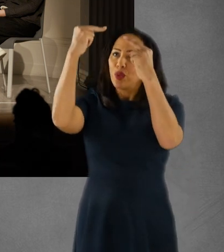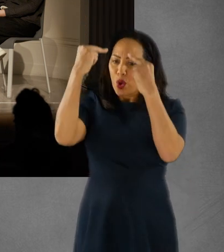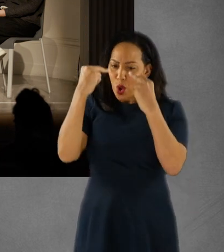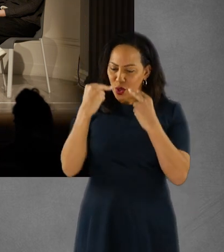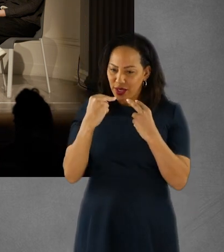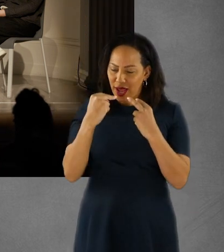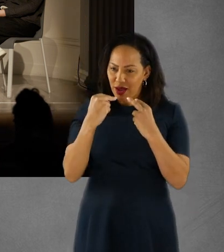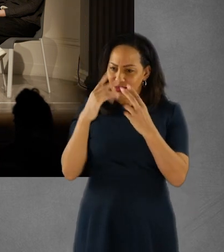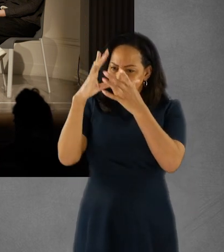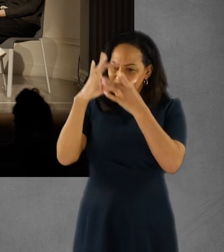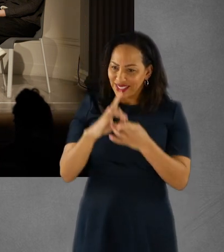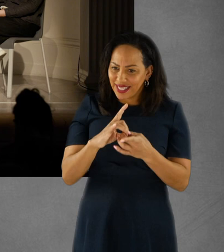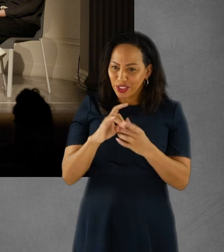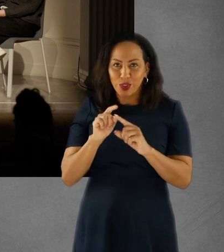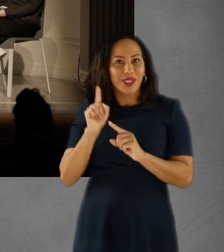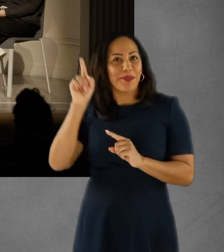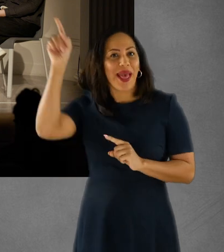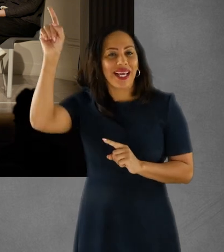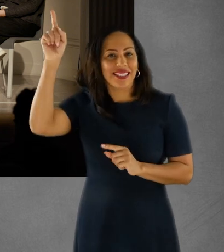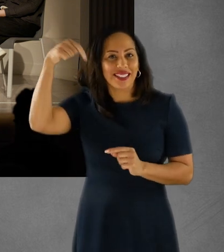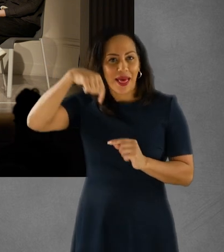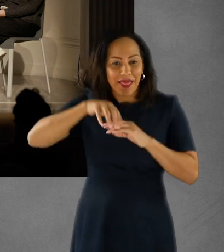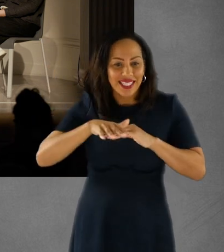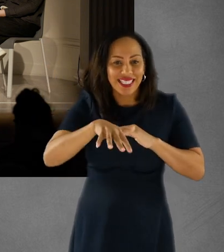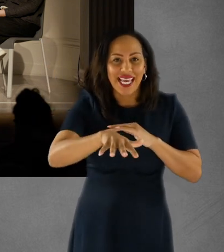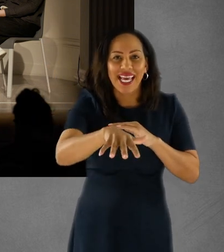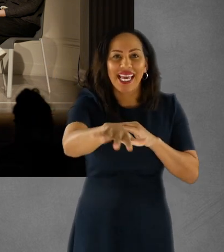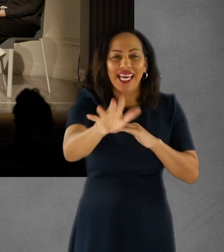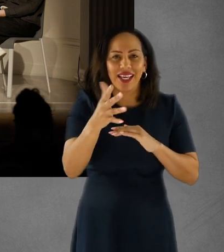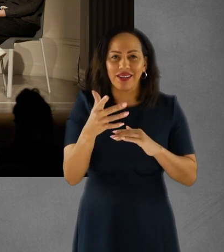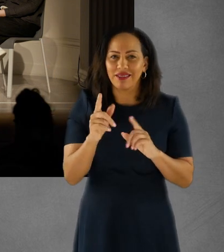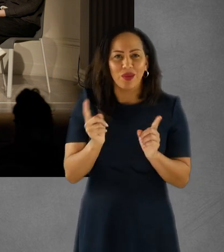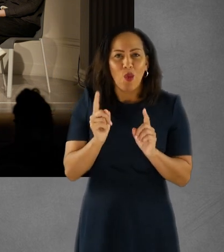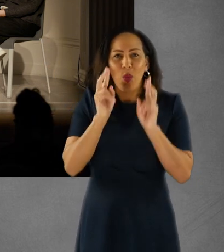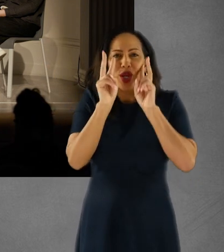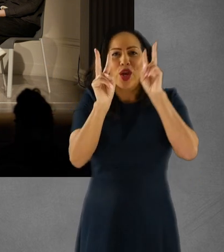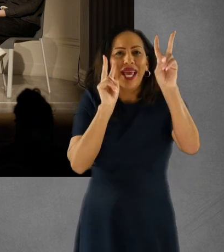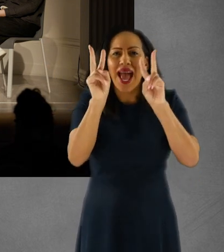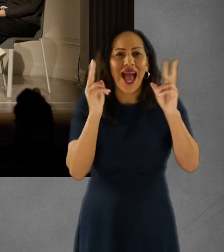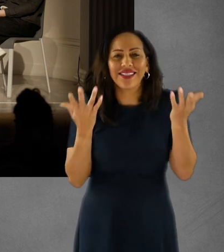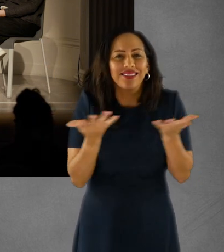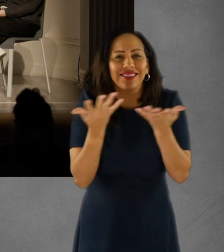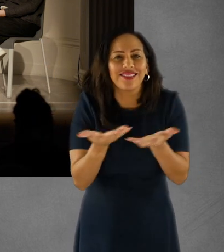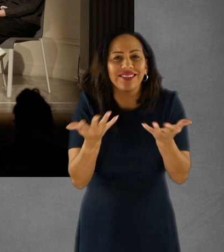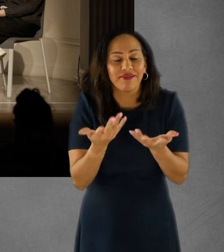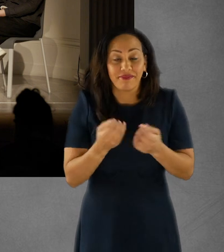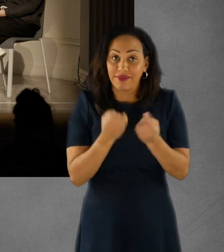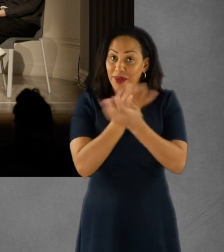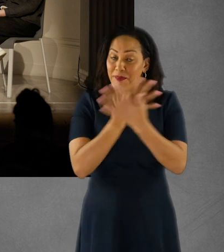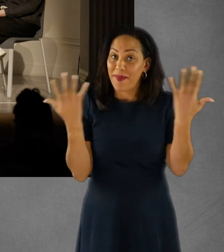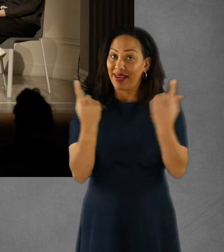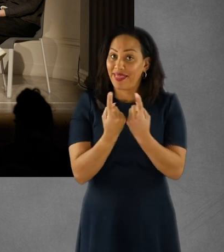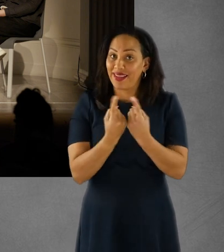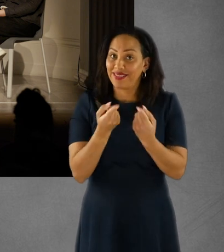outer space as well. So, but anyways, yes, what are we actually looking at? Well, many things. At the moment, you're